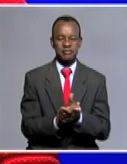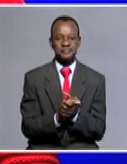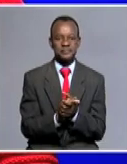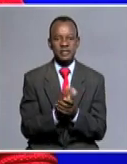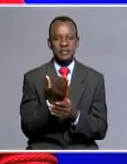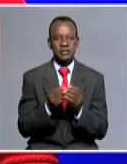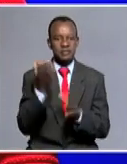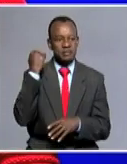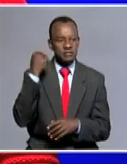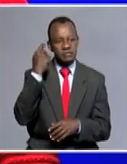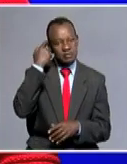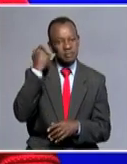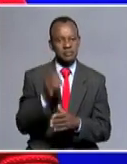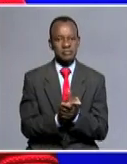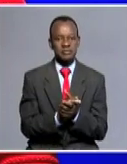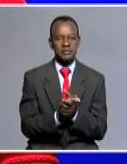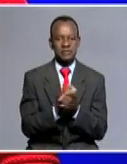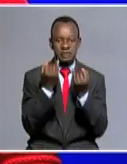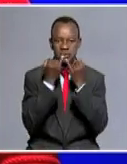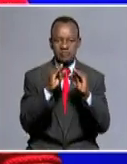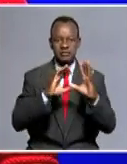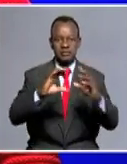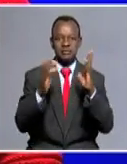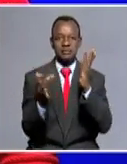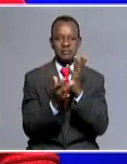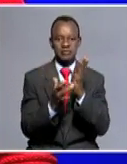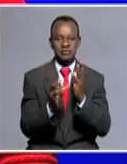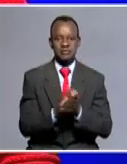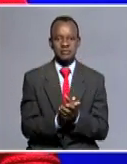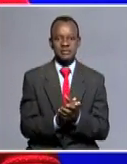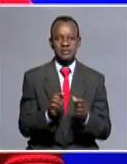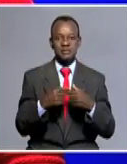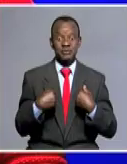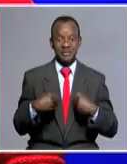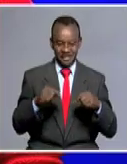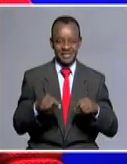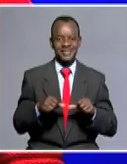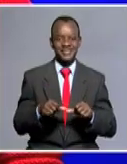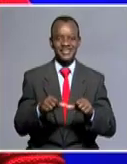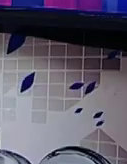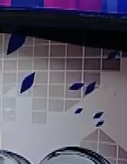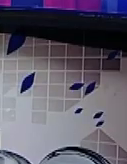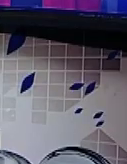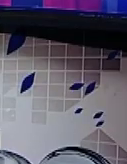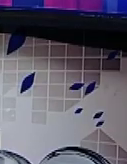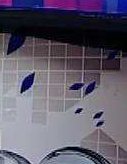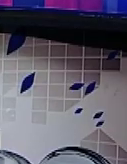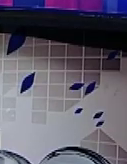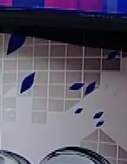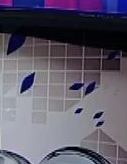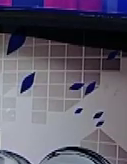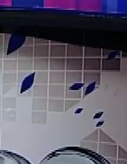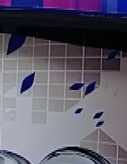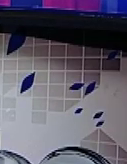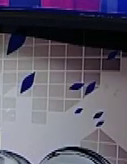the Honorable Chekero Toya, and we're here. We started working, yeah. Well, you recently hosted a 2-day